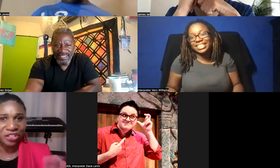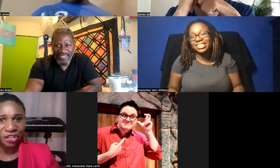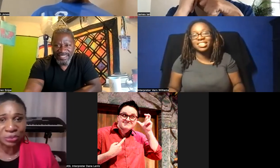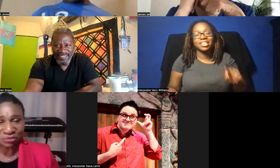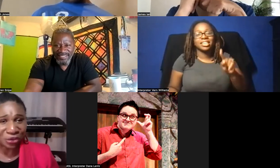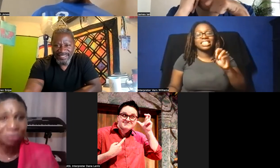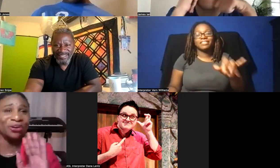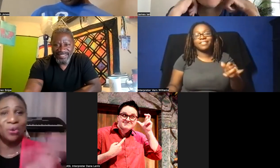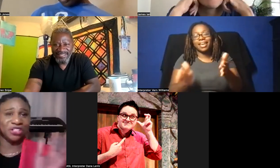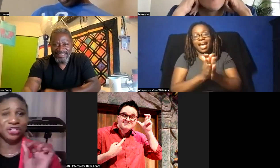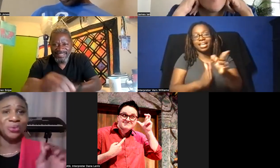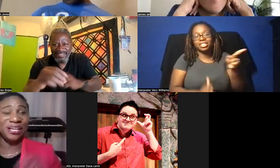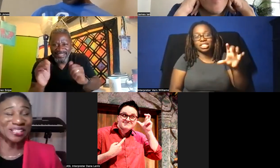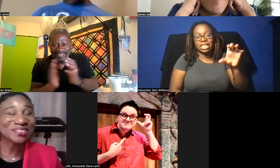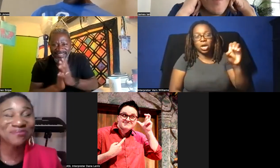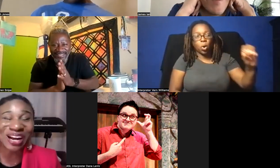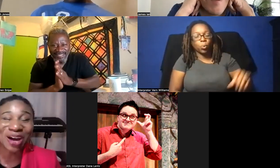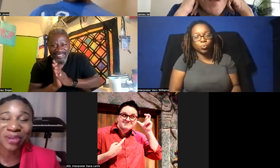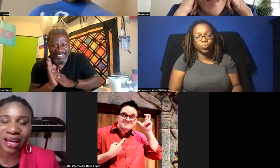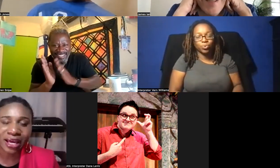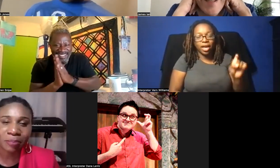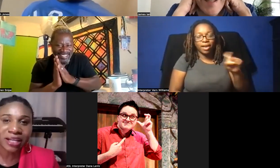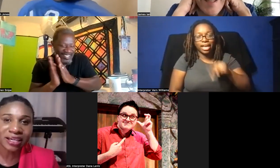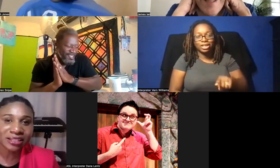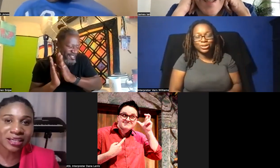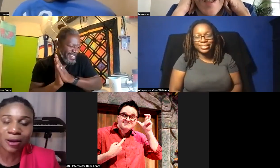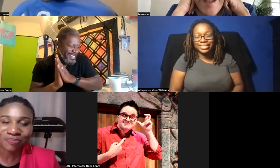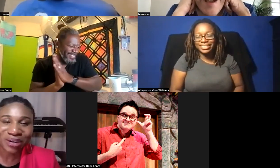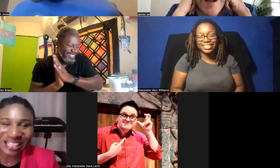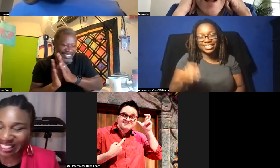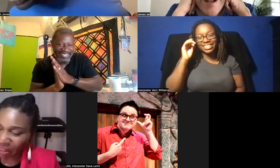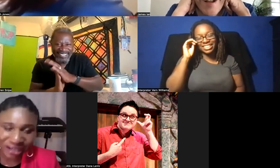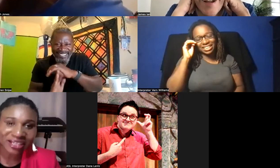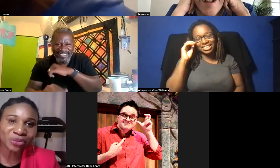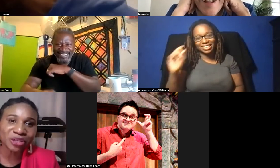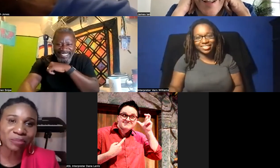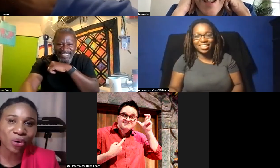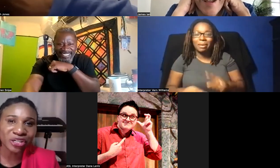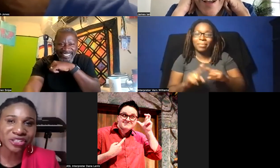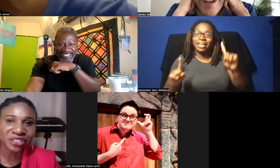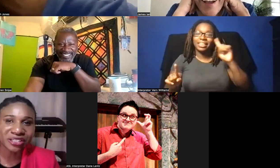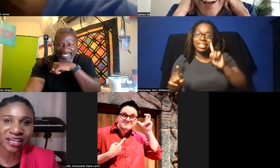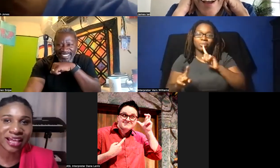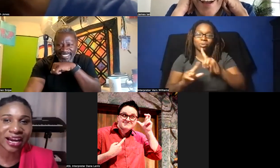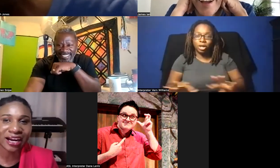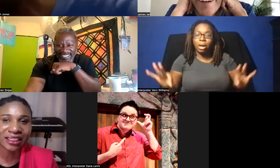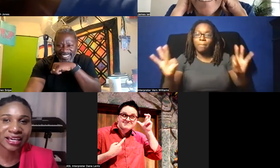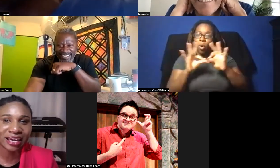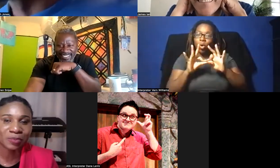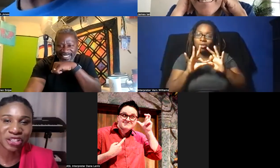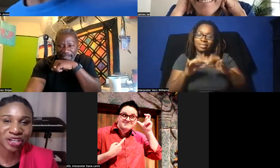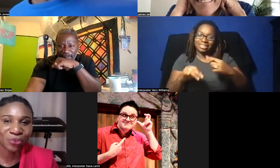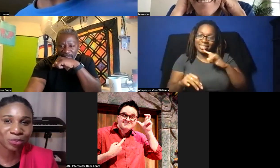like the CEO. So her question holds weight. But I think Good thing. but I think it's really important to just say that kind of